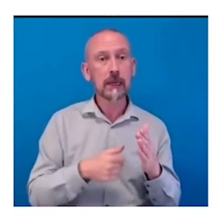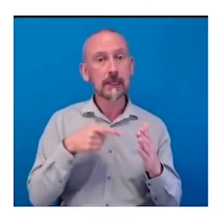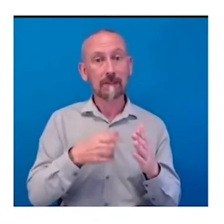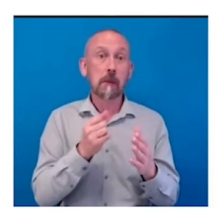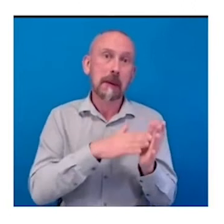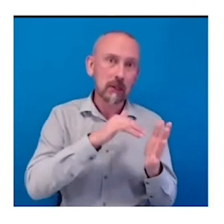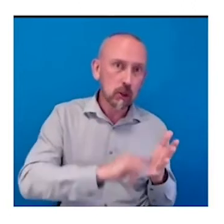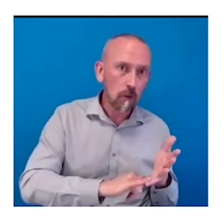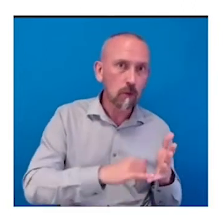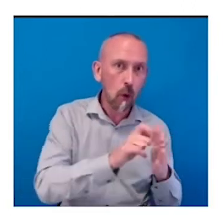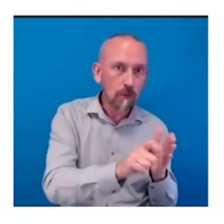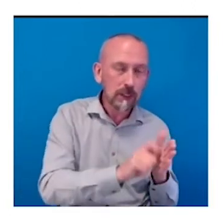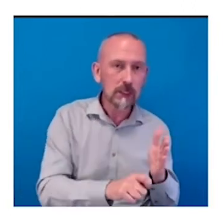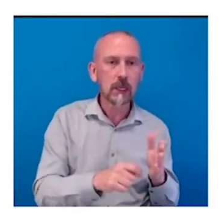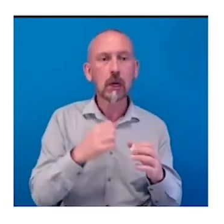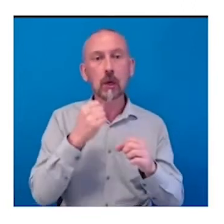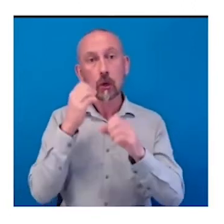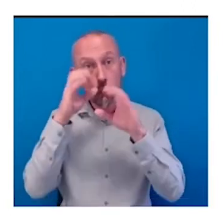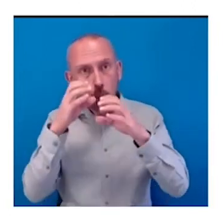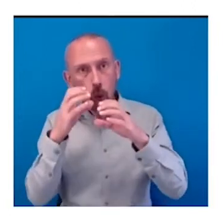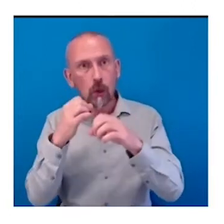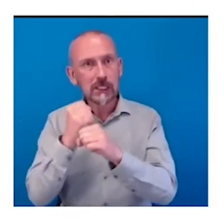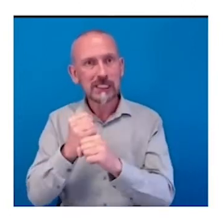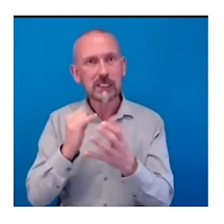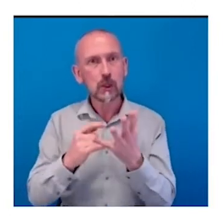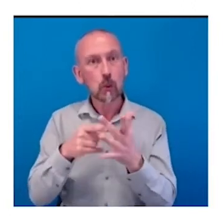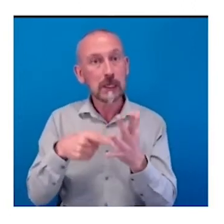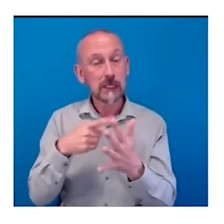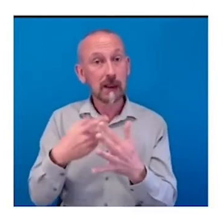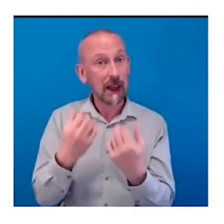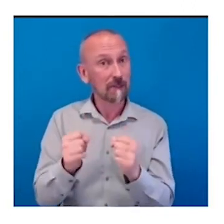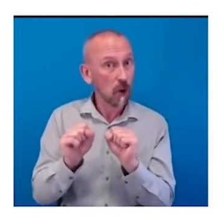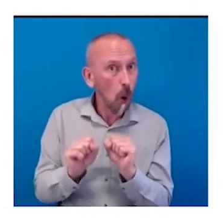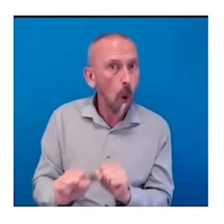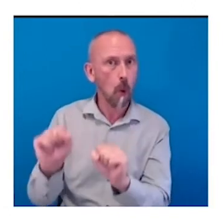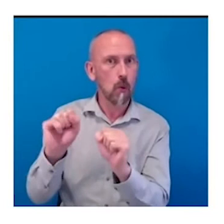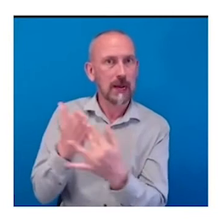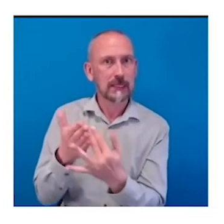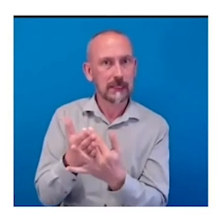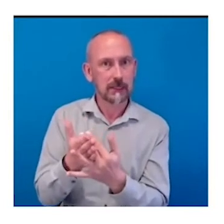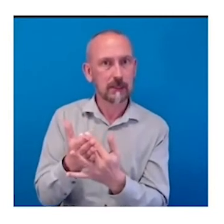G Suite. They have some accessibility options that can help you along your way rather than trying to remember